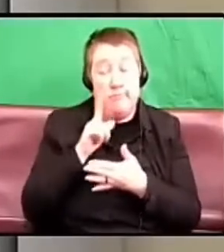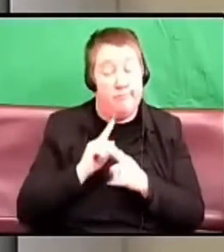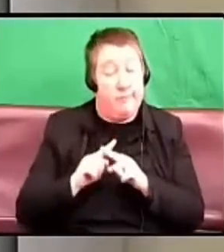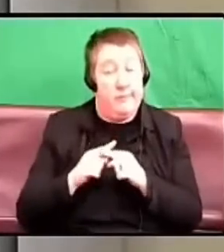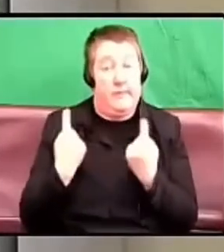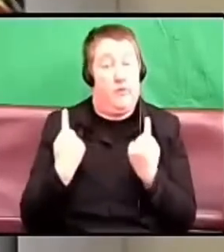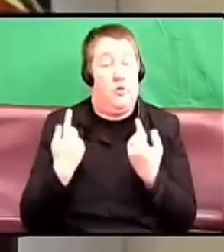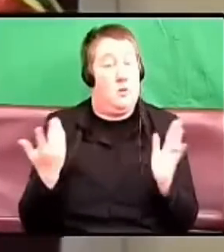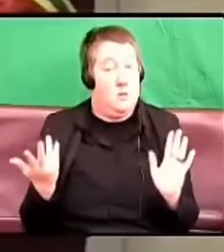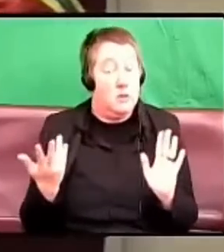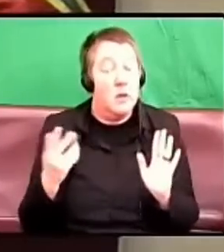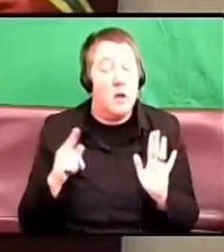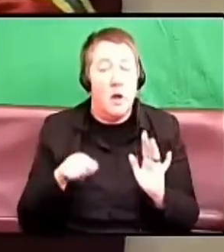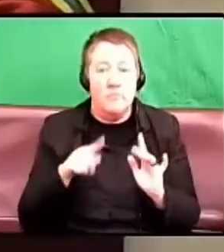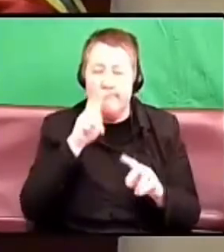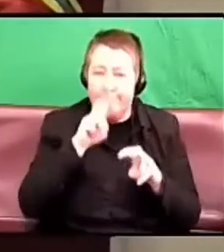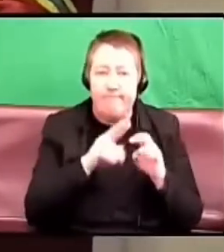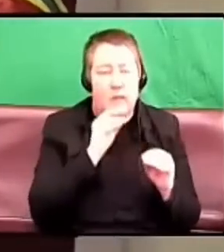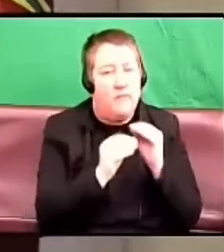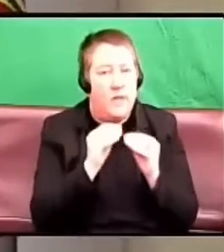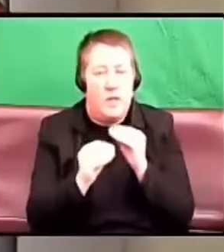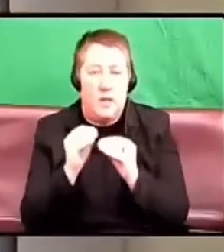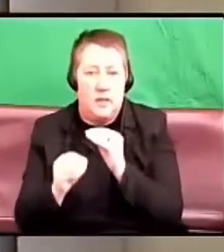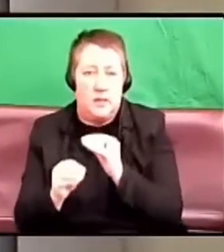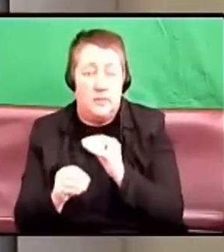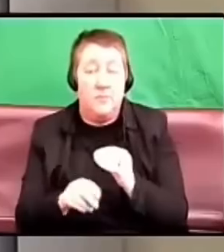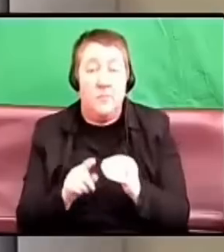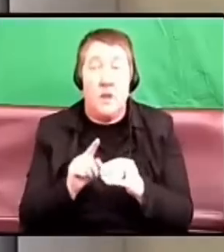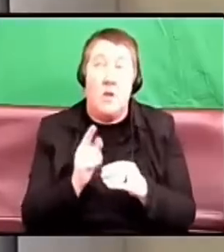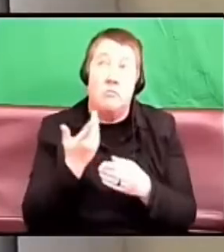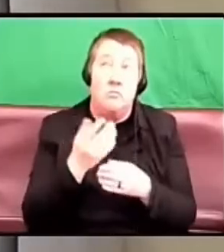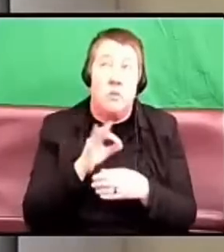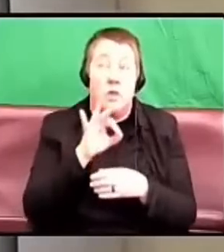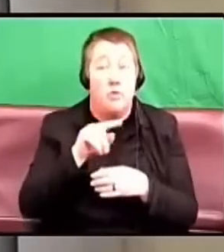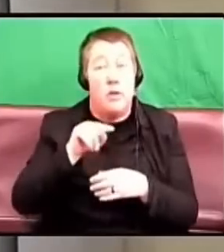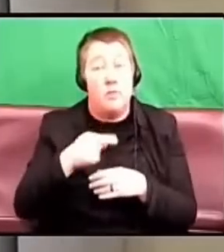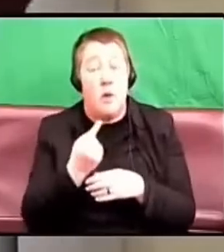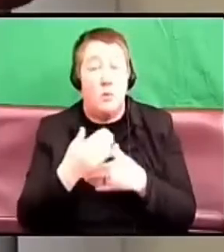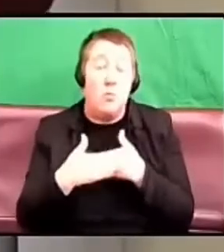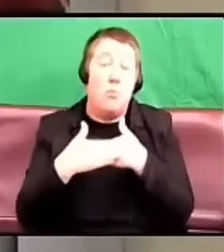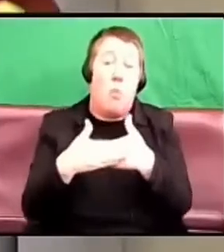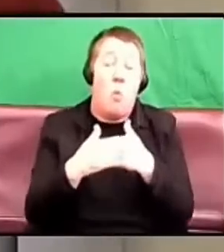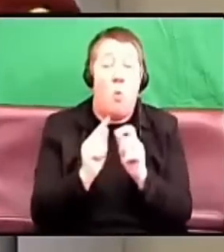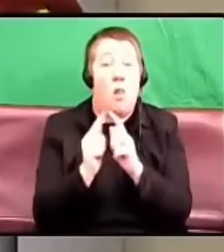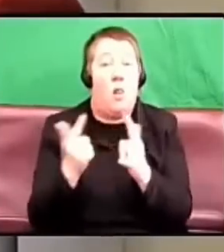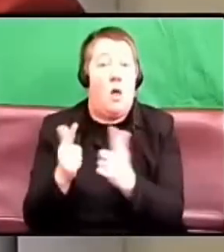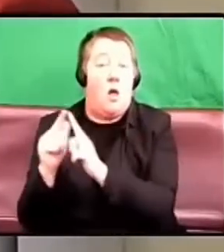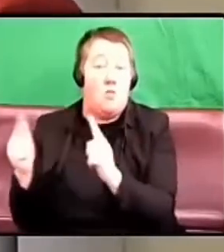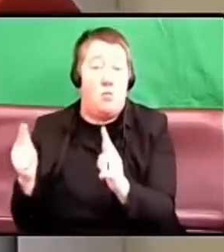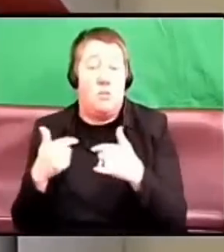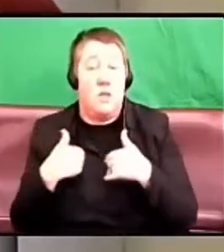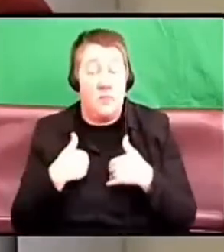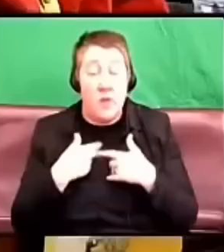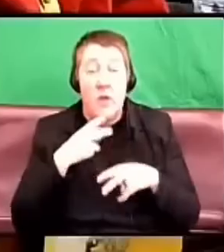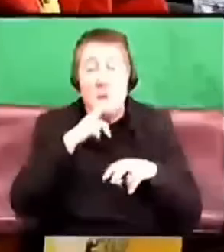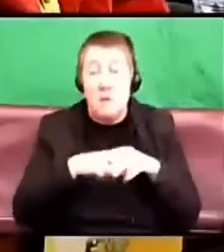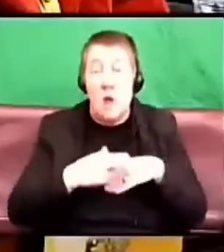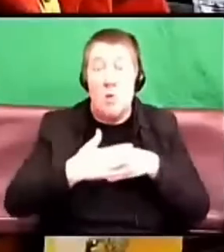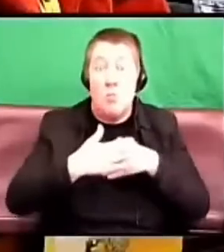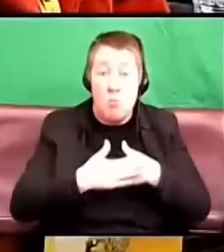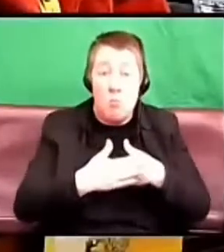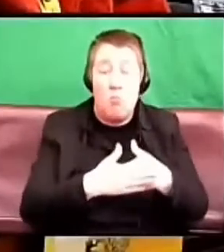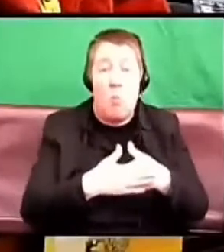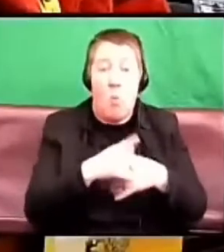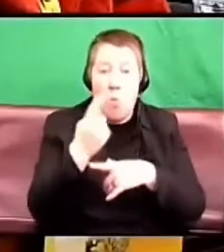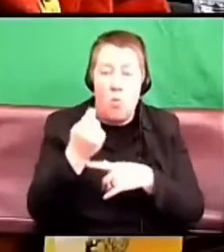we need to fix them. We have 3,000 libraries, over 3,000 libraries, and more that we still have to build in